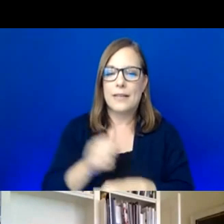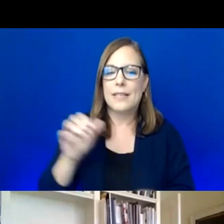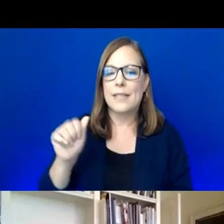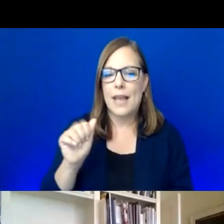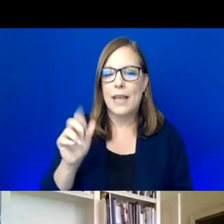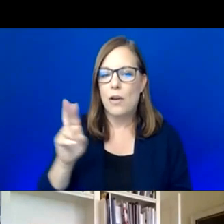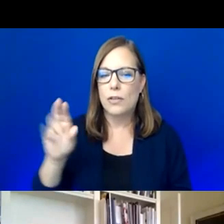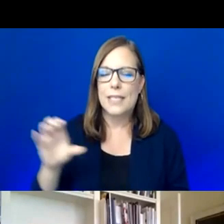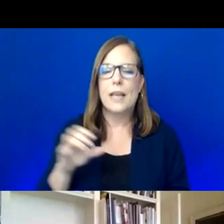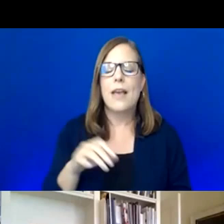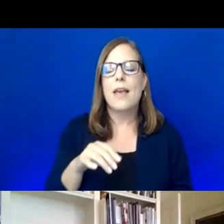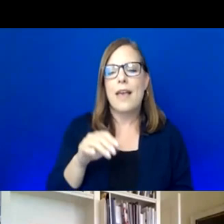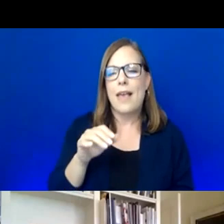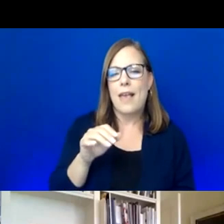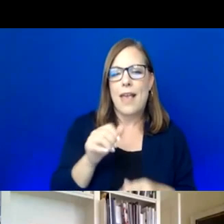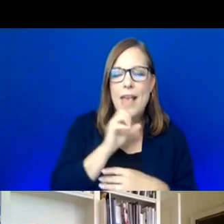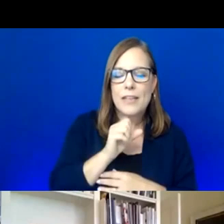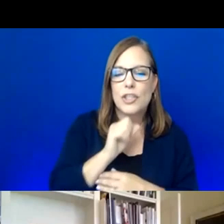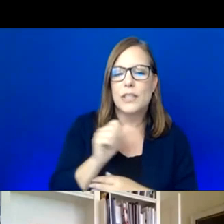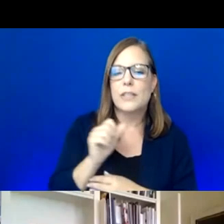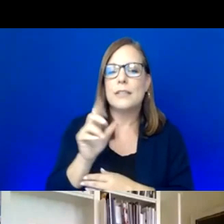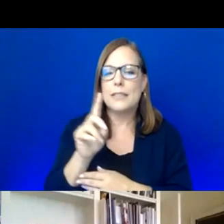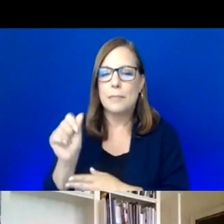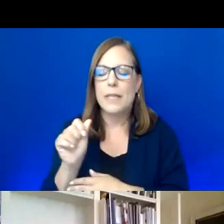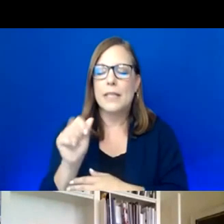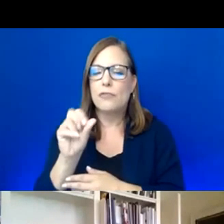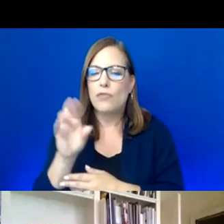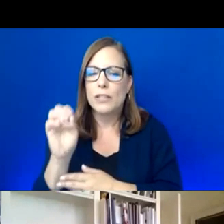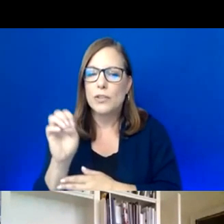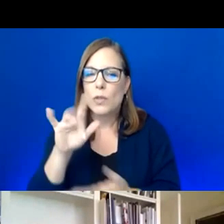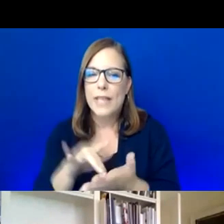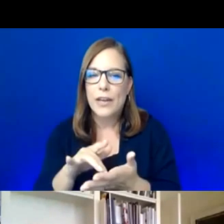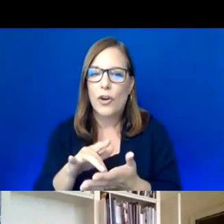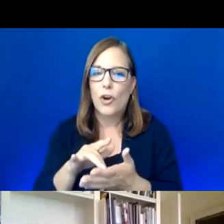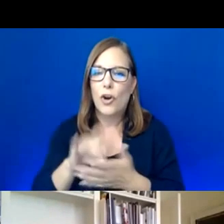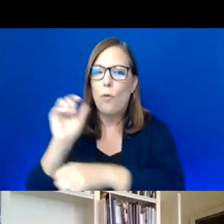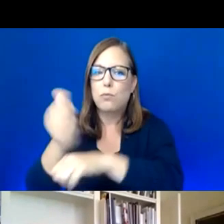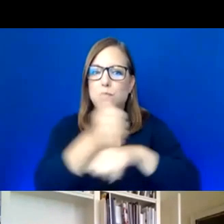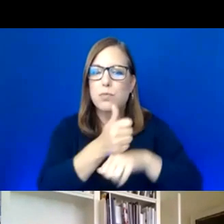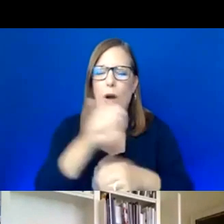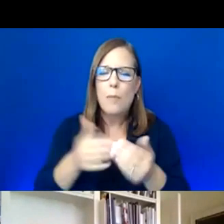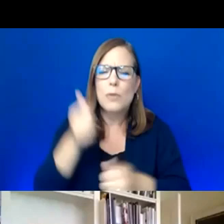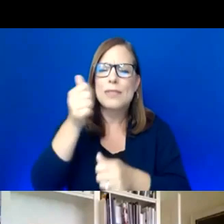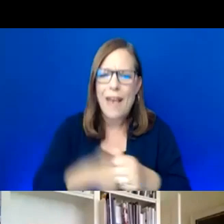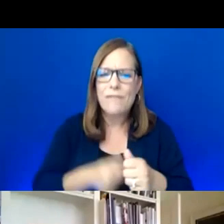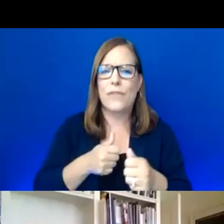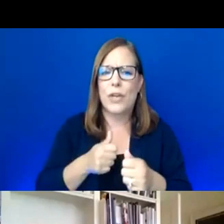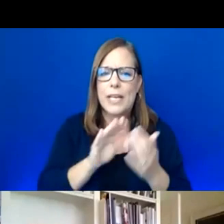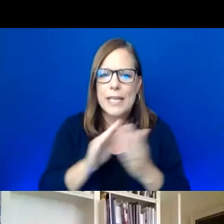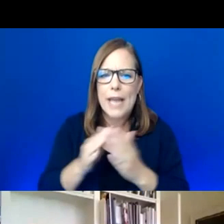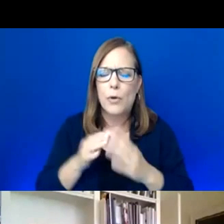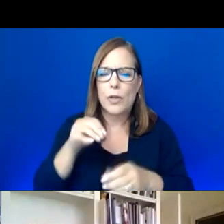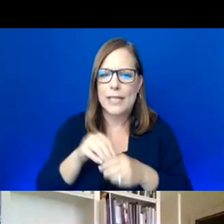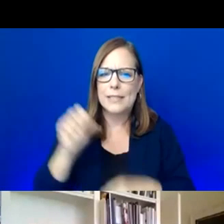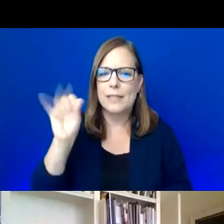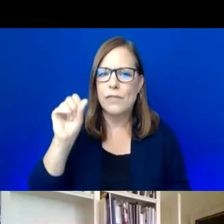Disability Resource Centers in almost every neighborhood in San Francisco. A lot of them offered language,